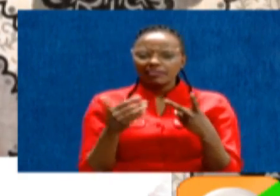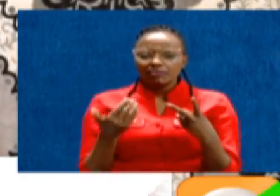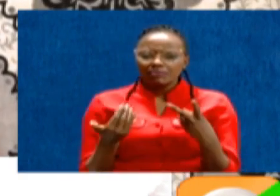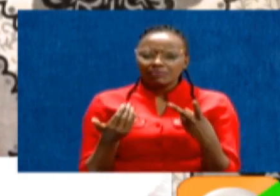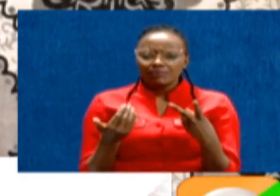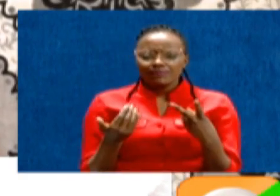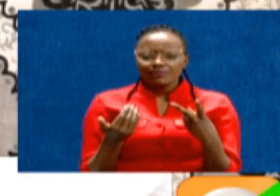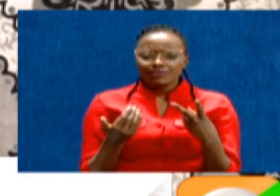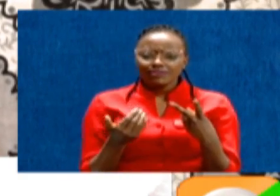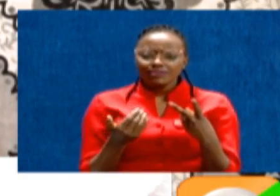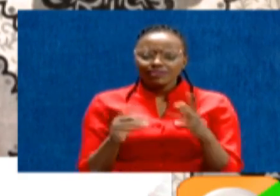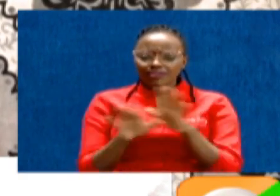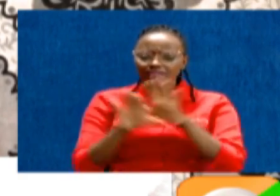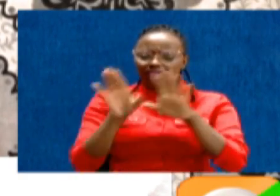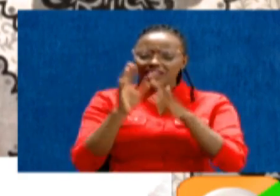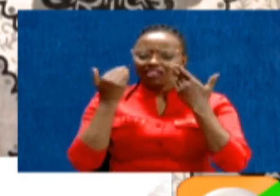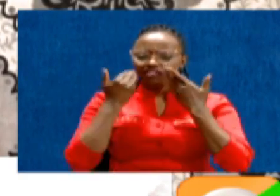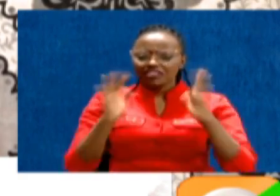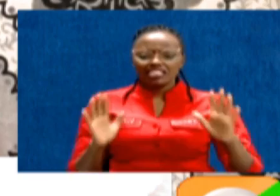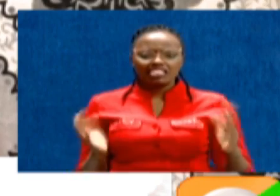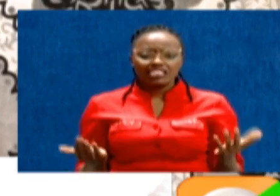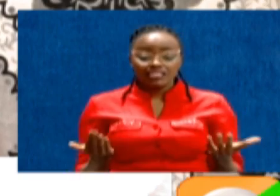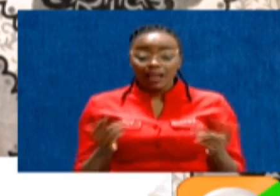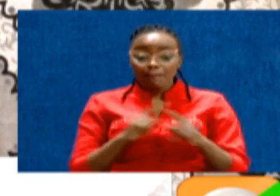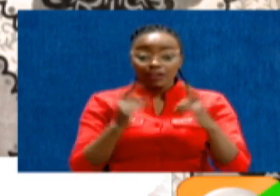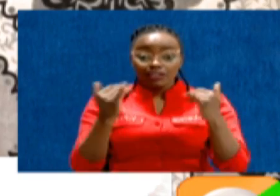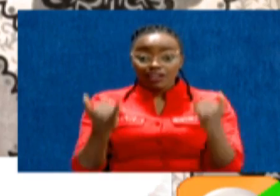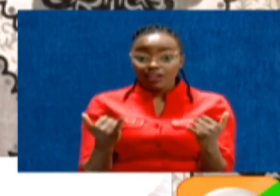Hivyo nimemalizana. But unapata